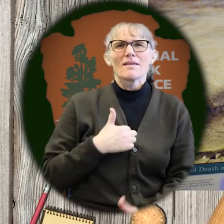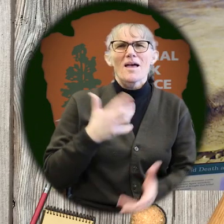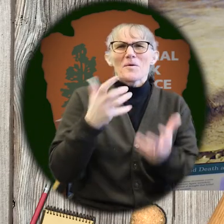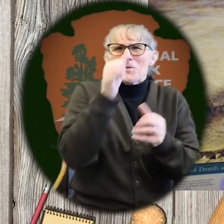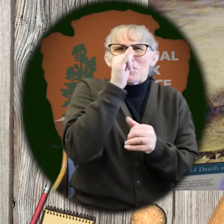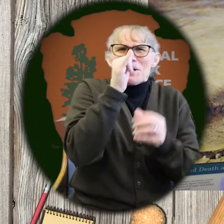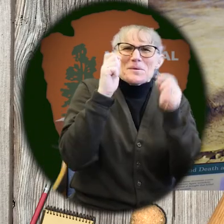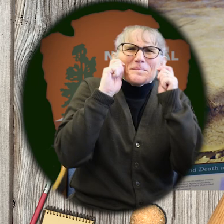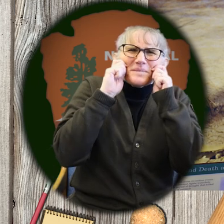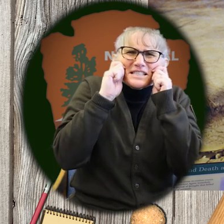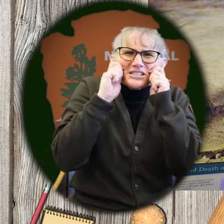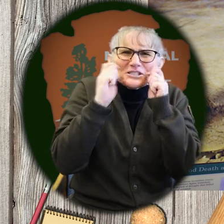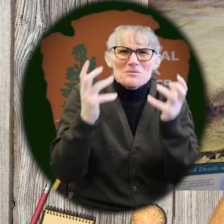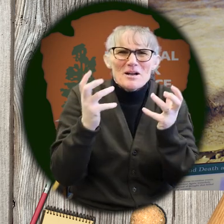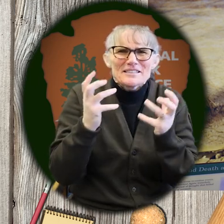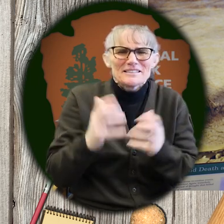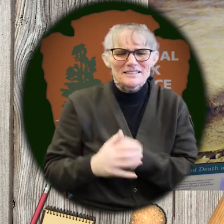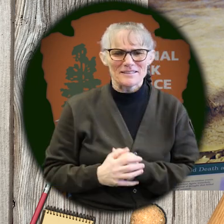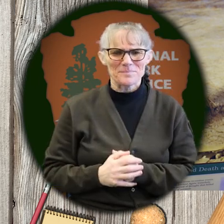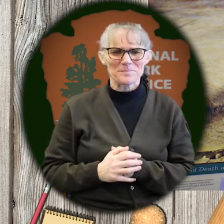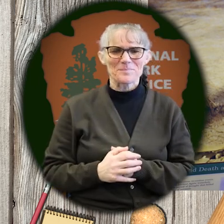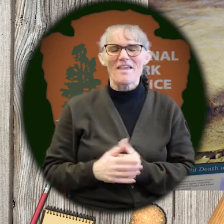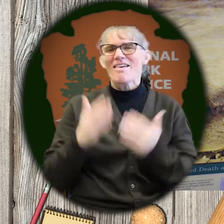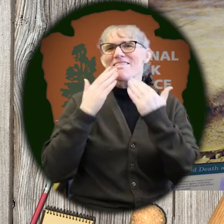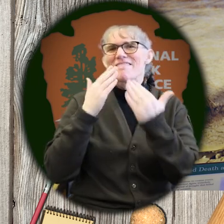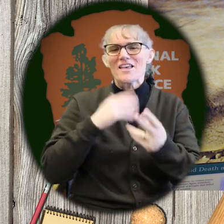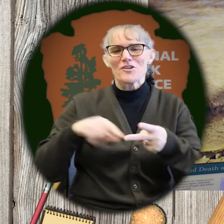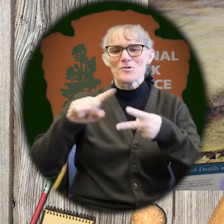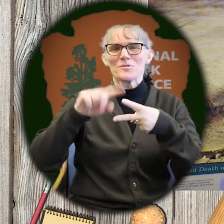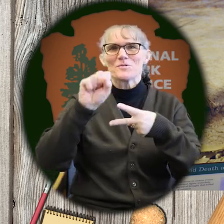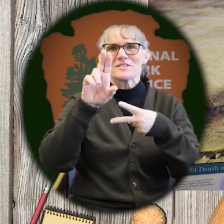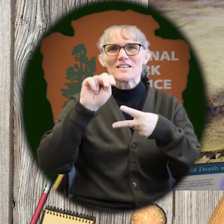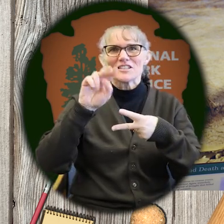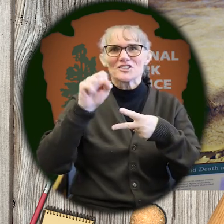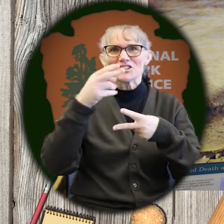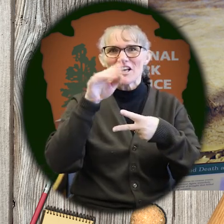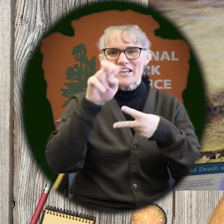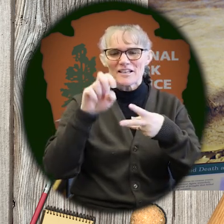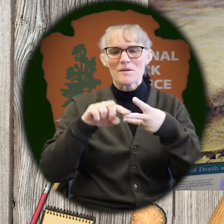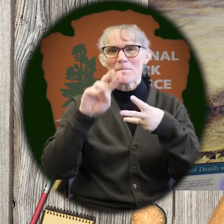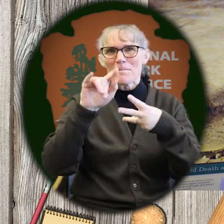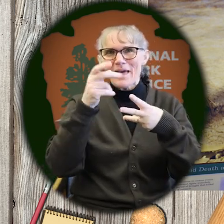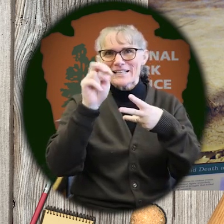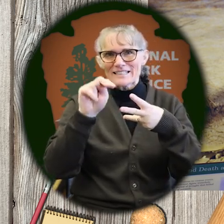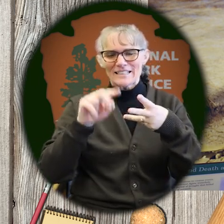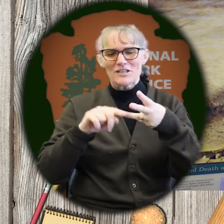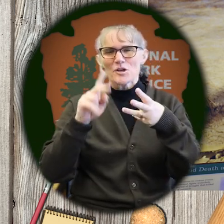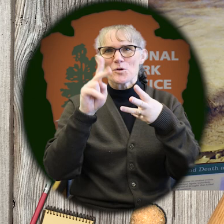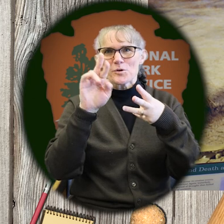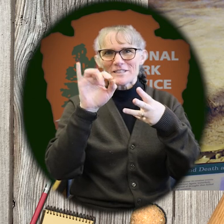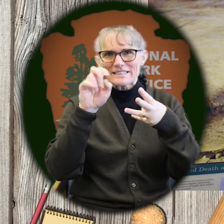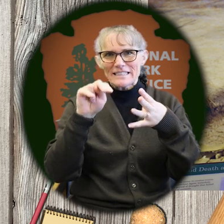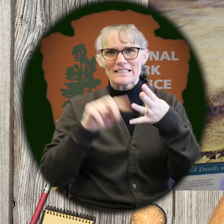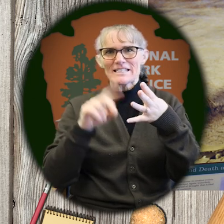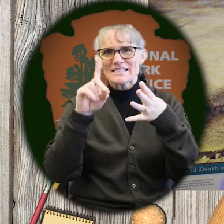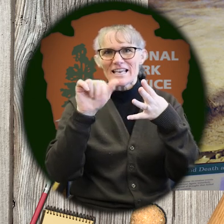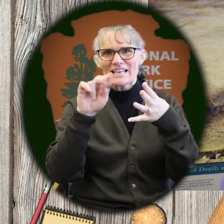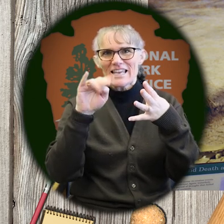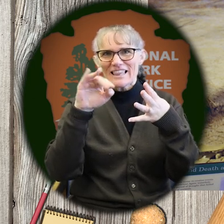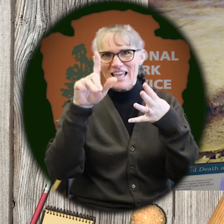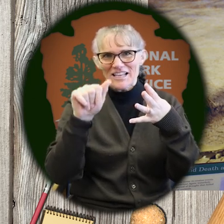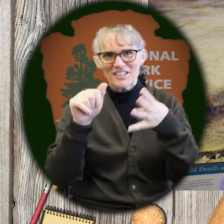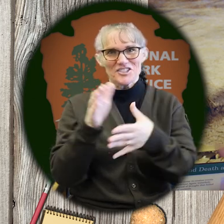I just want to pinch those rhino cheeks. Thank you to Sunshyne, Madison, Kristen, and Daniela for sharing their expertise